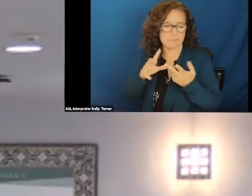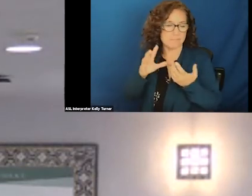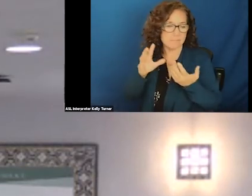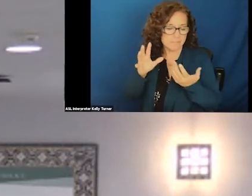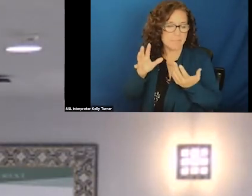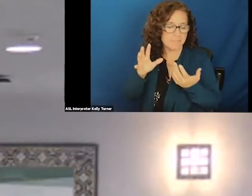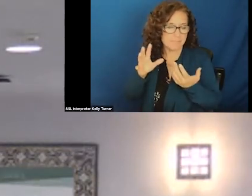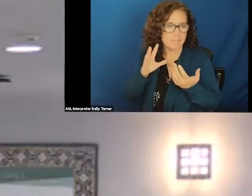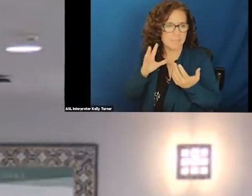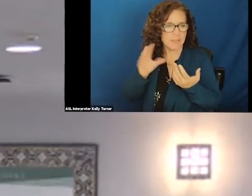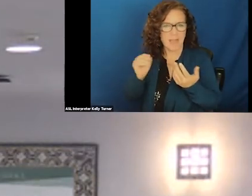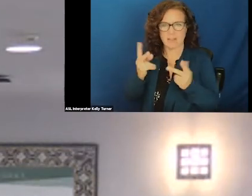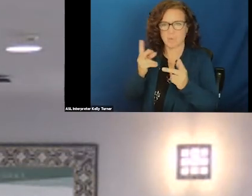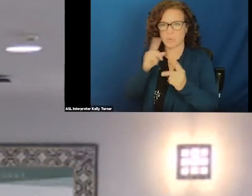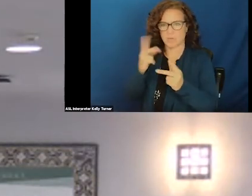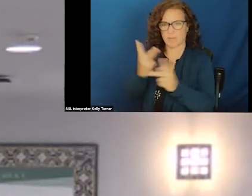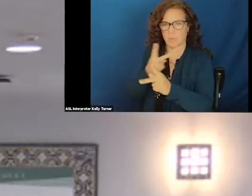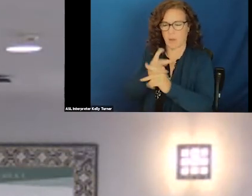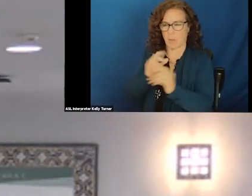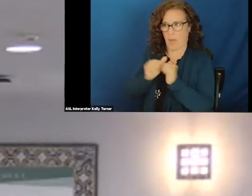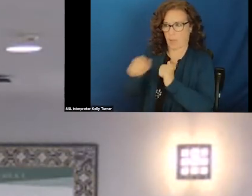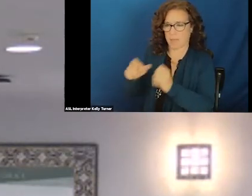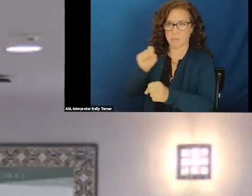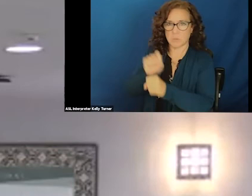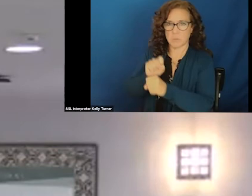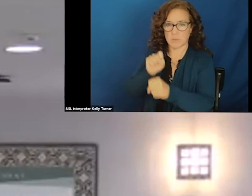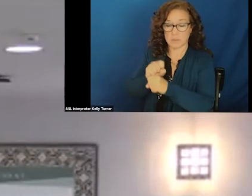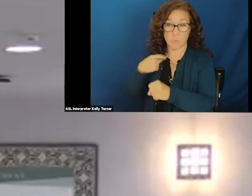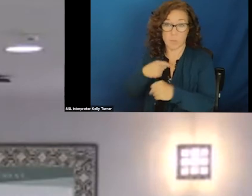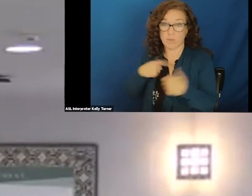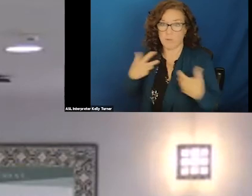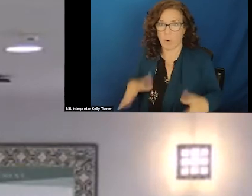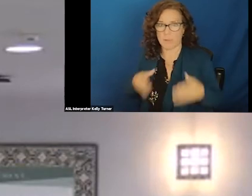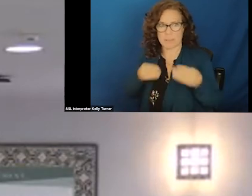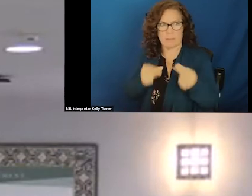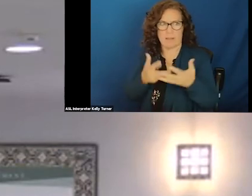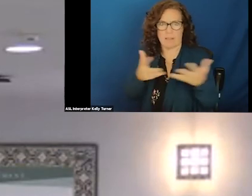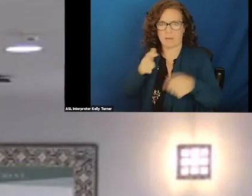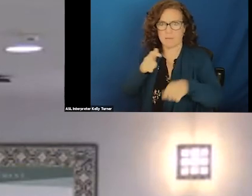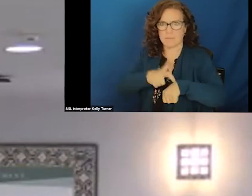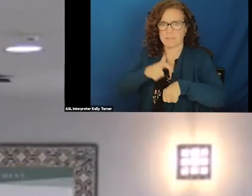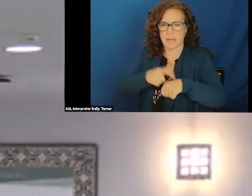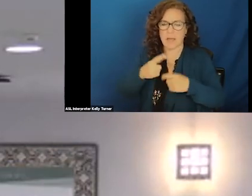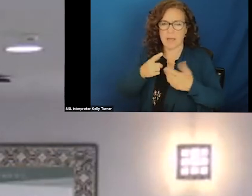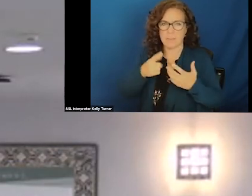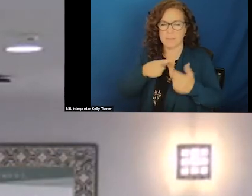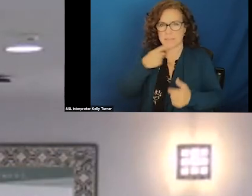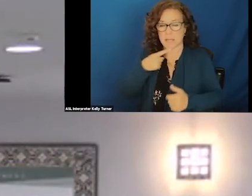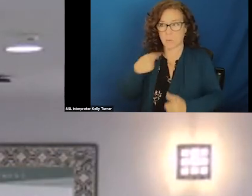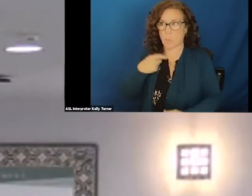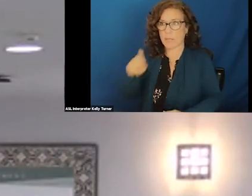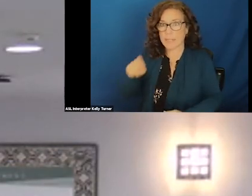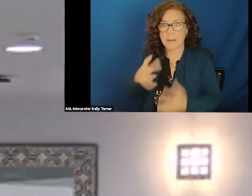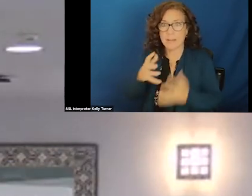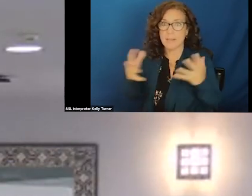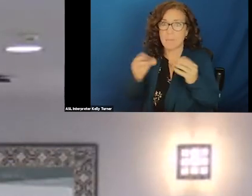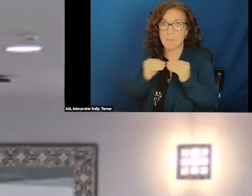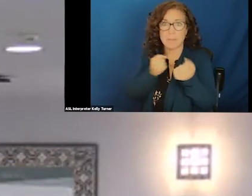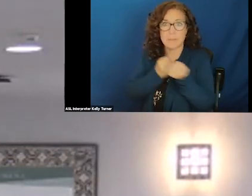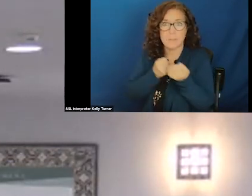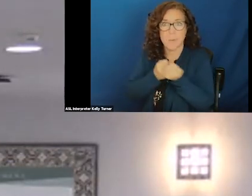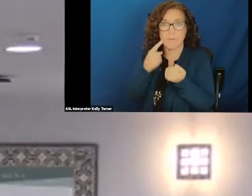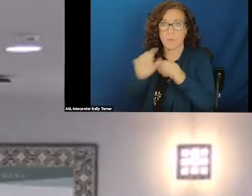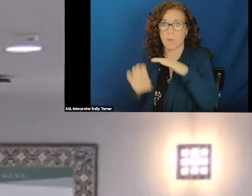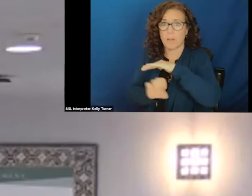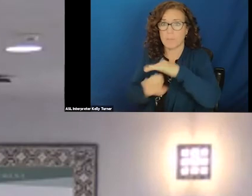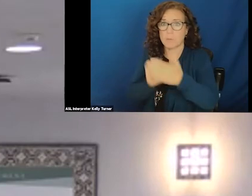saying that we need a lot of support at our elementary schools. Yes, we also discussed that today during our